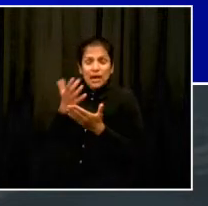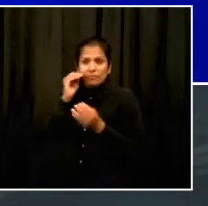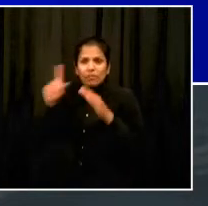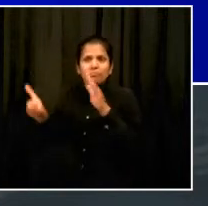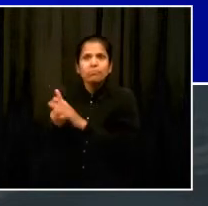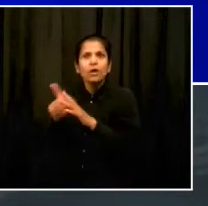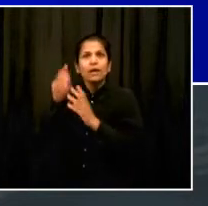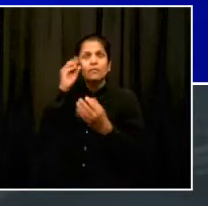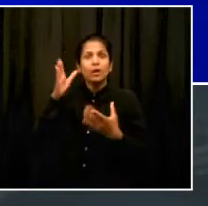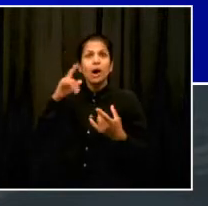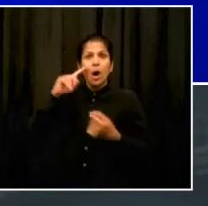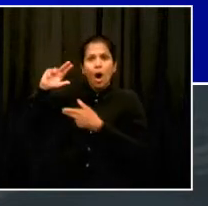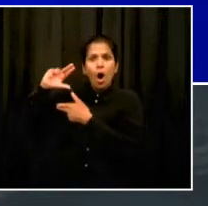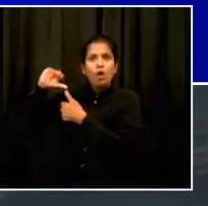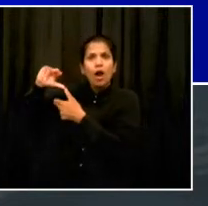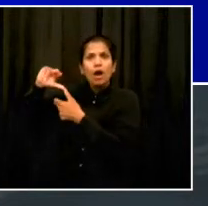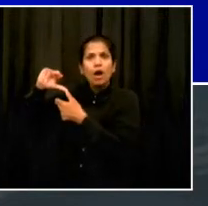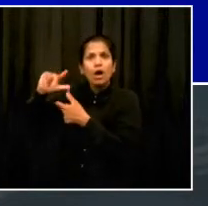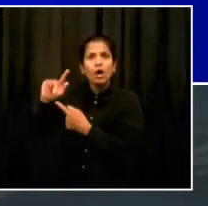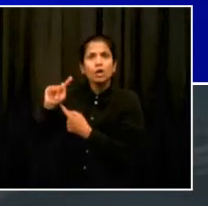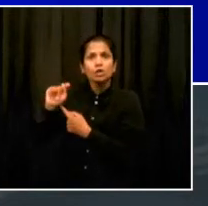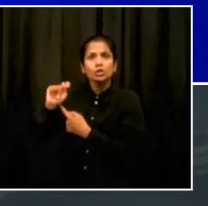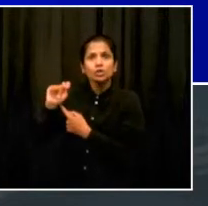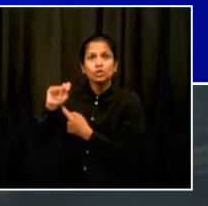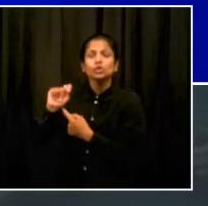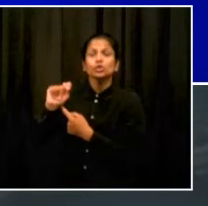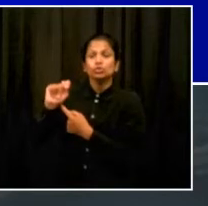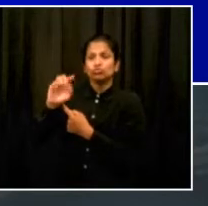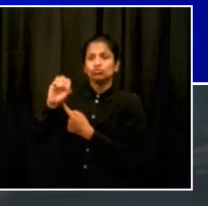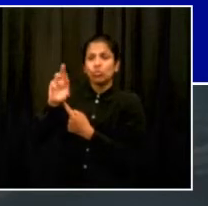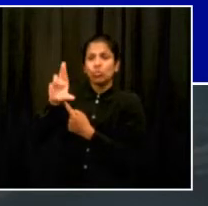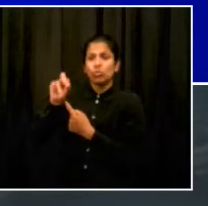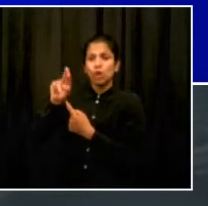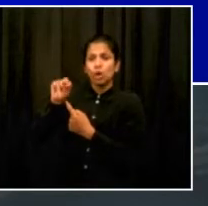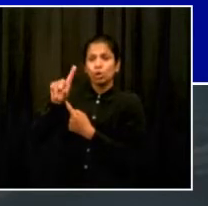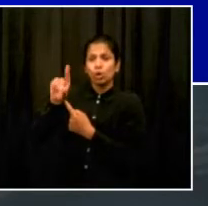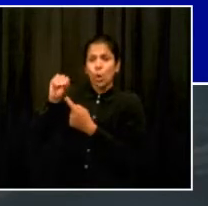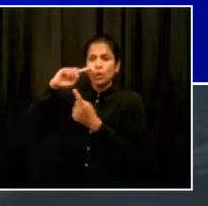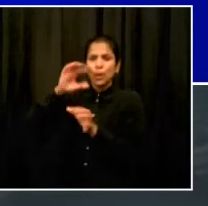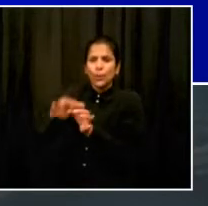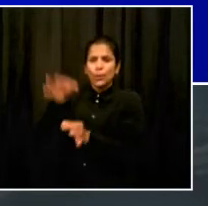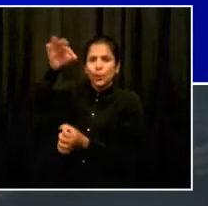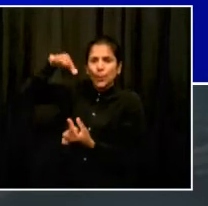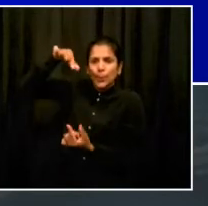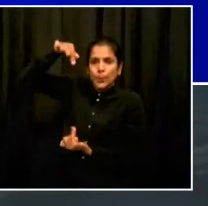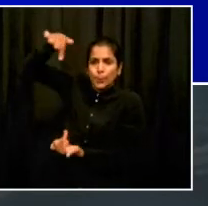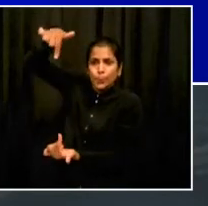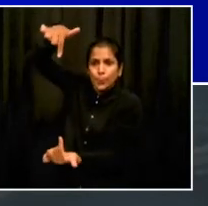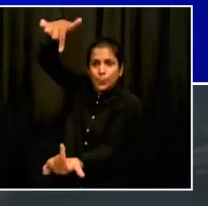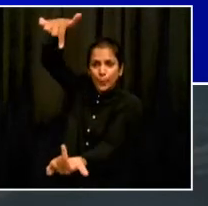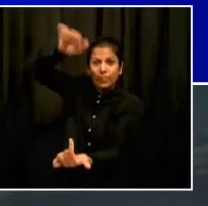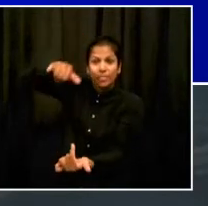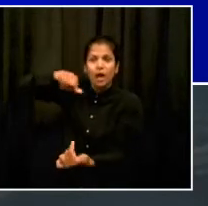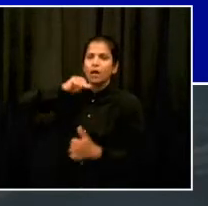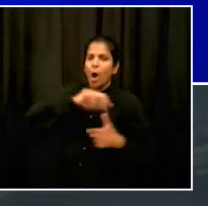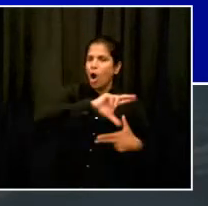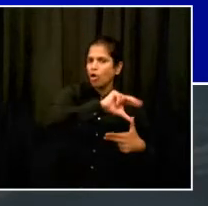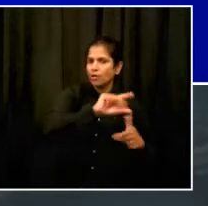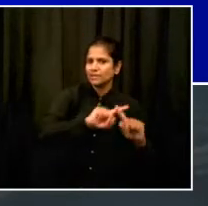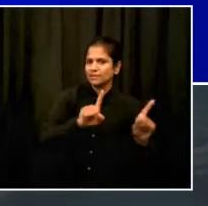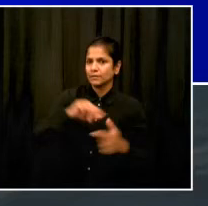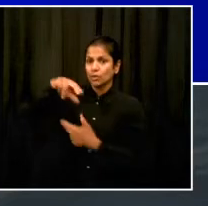most important message right now is everyone take this very seriously. Between the rain,